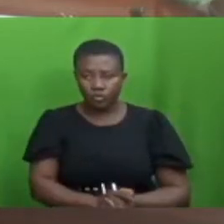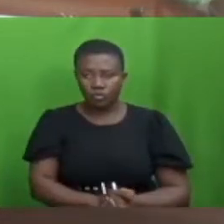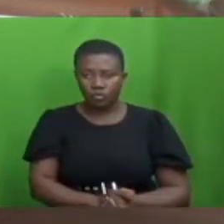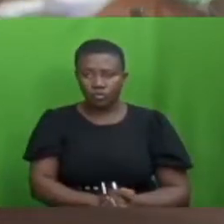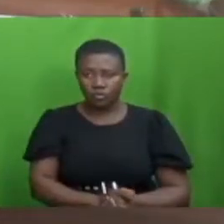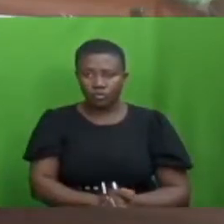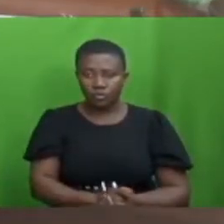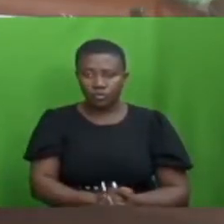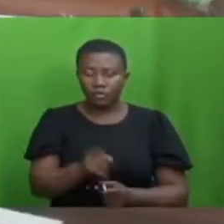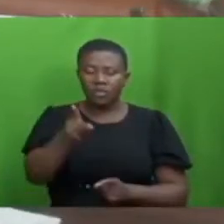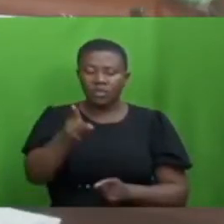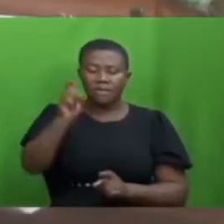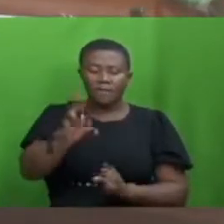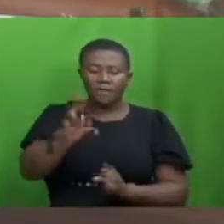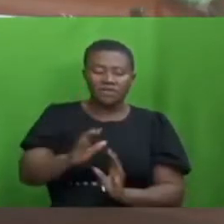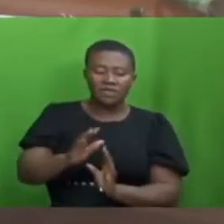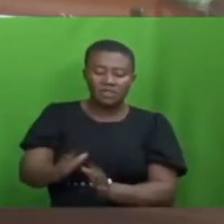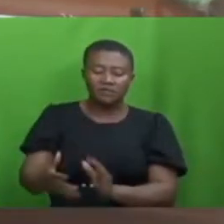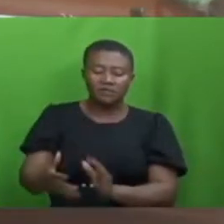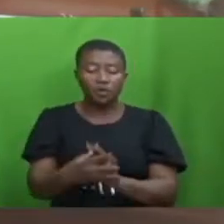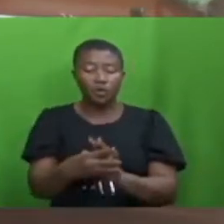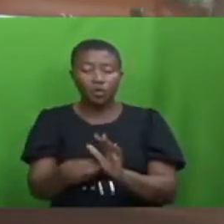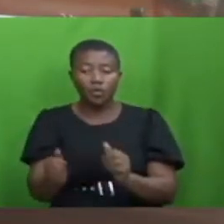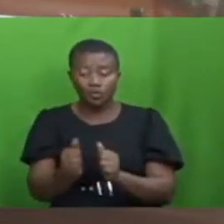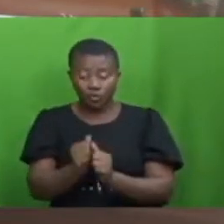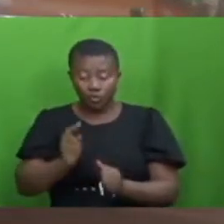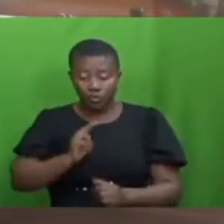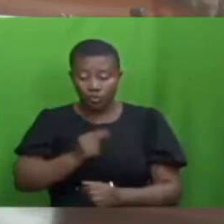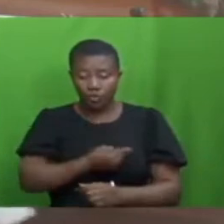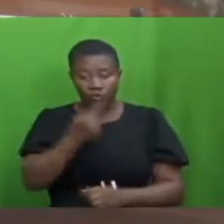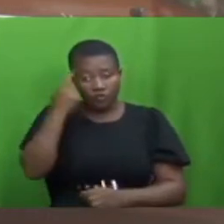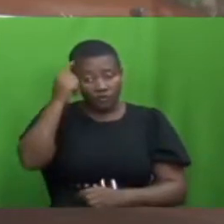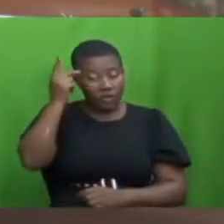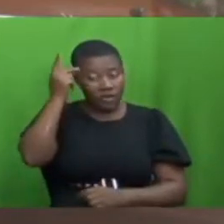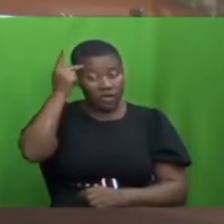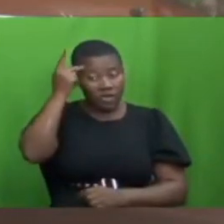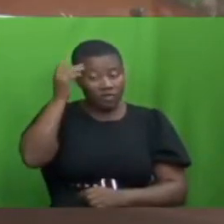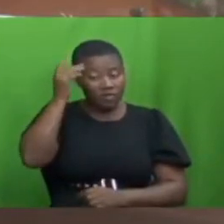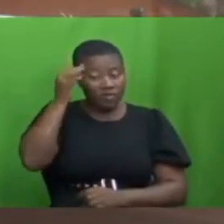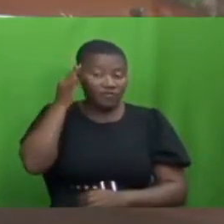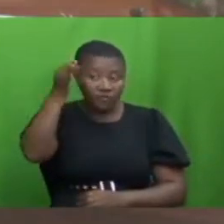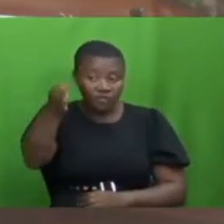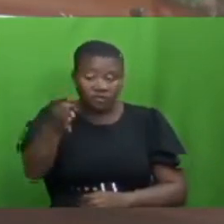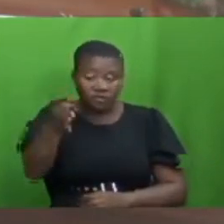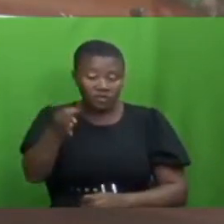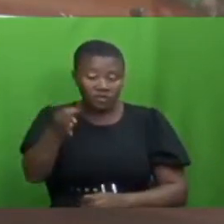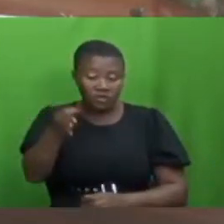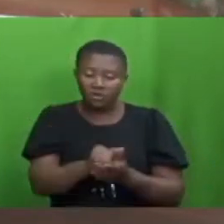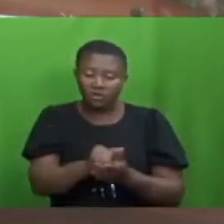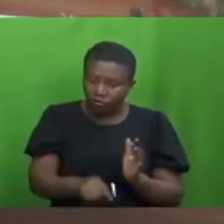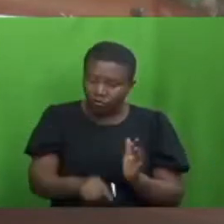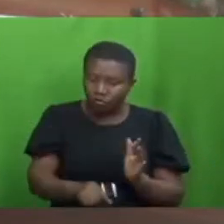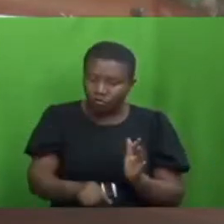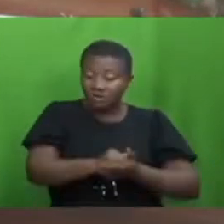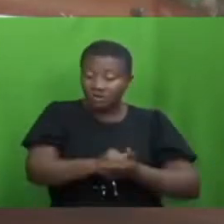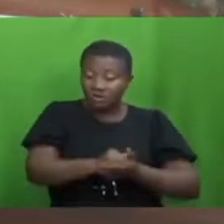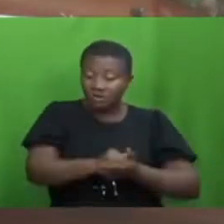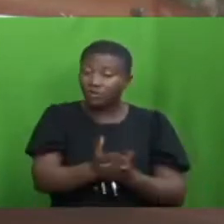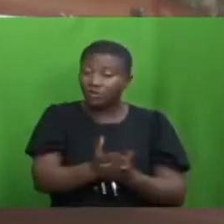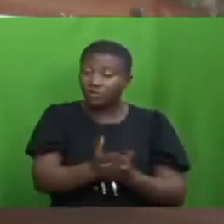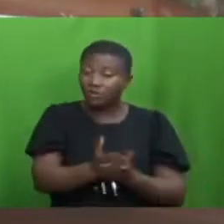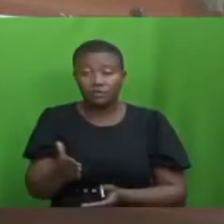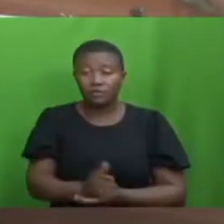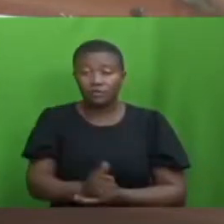it, he should put it under his armpit and leave this house. With the greatest respect. He leaves a copy with us